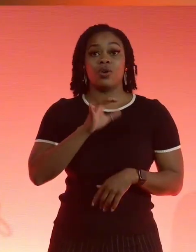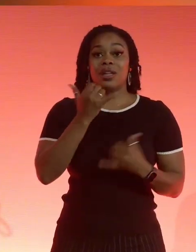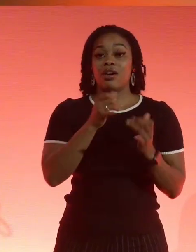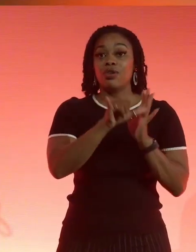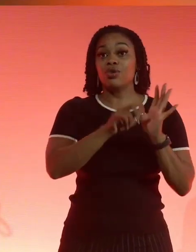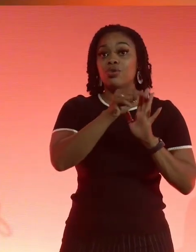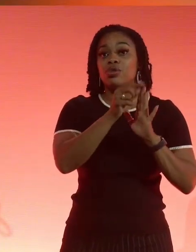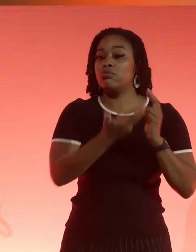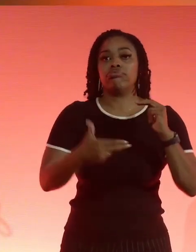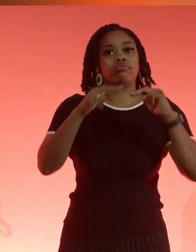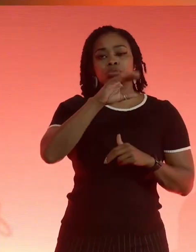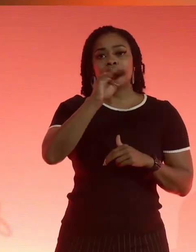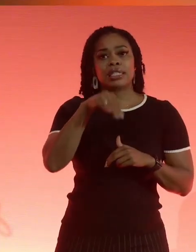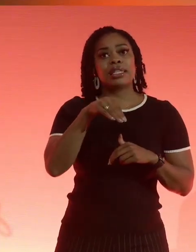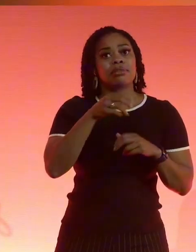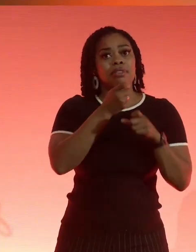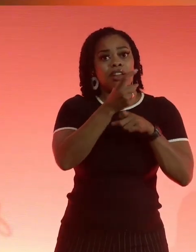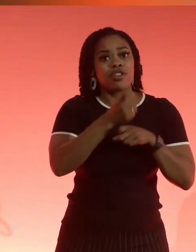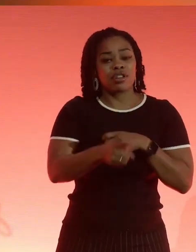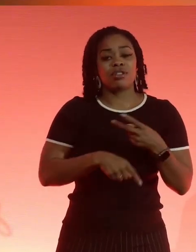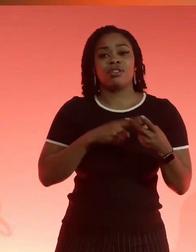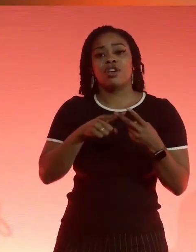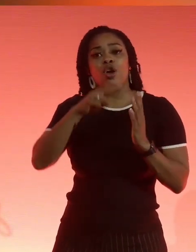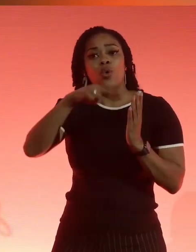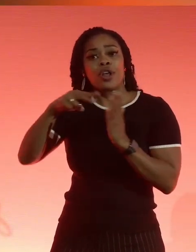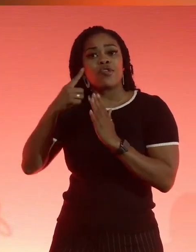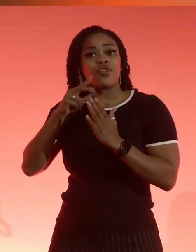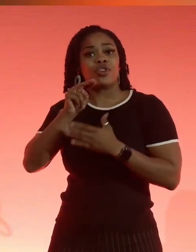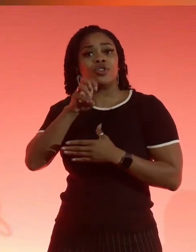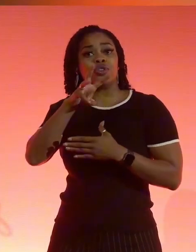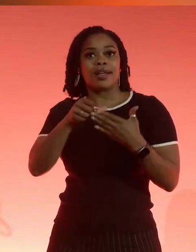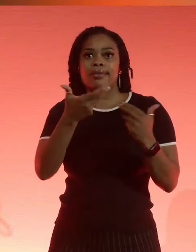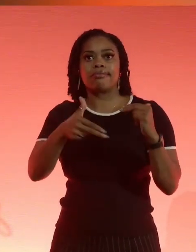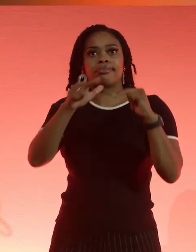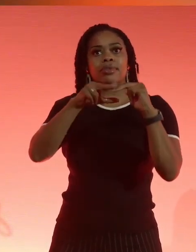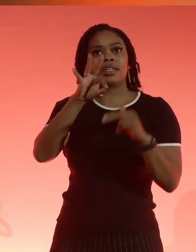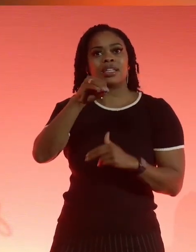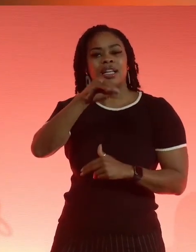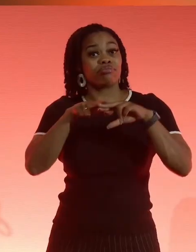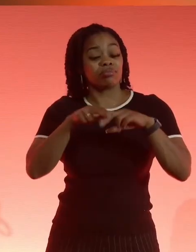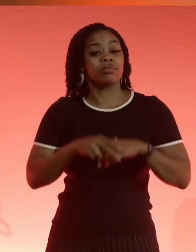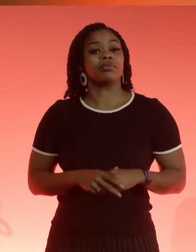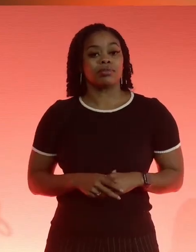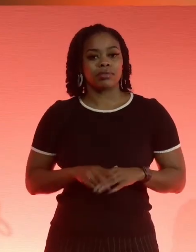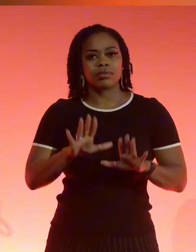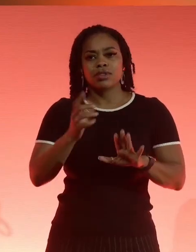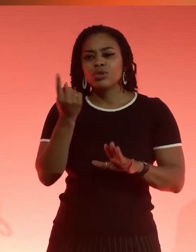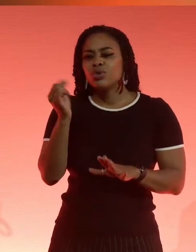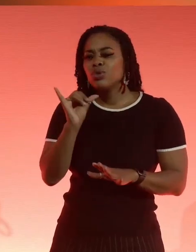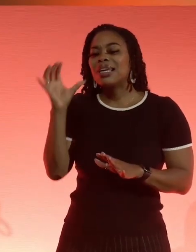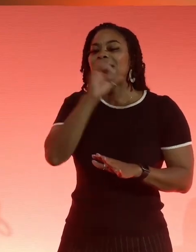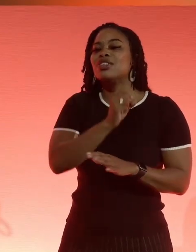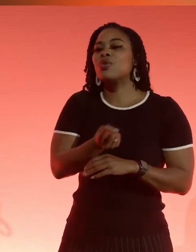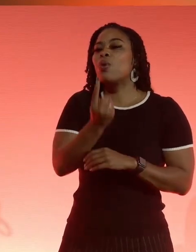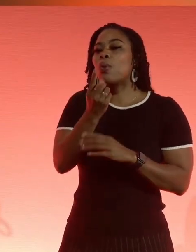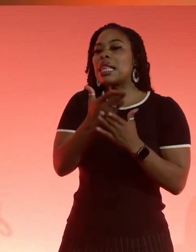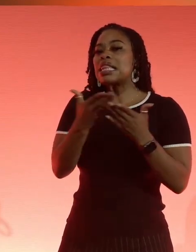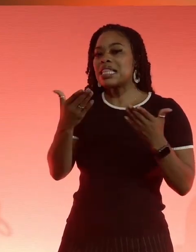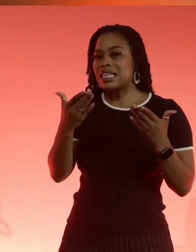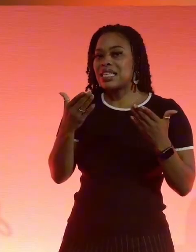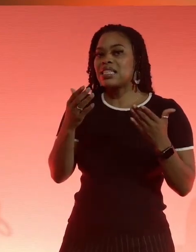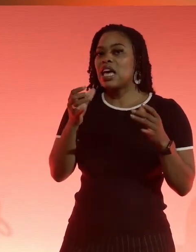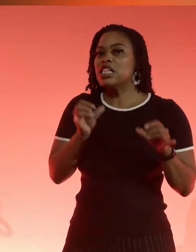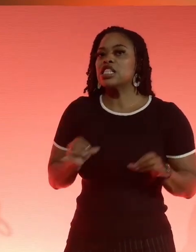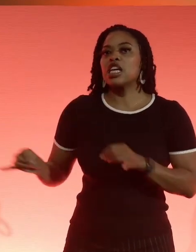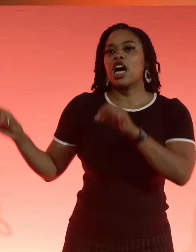up 100% year over year. And leads from newsletters are up 90% year over year. And guess the one thing that is